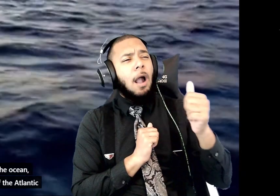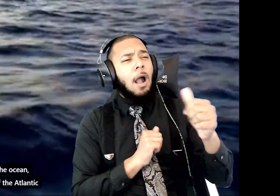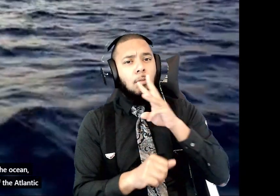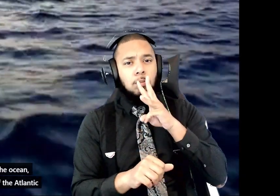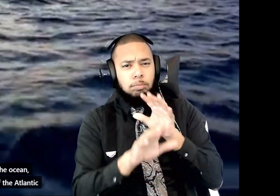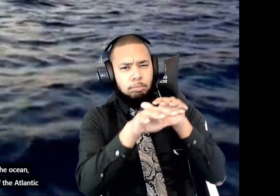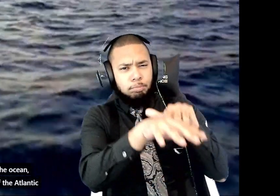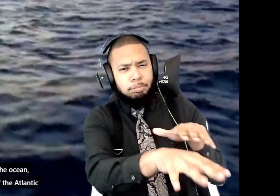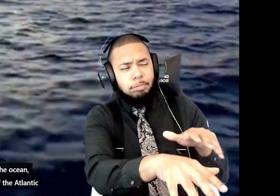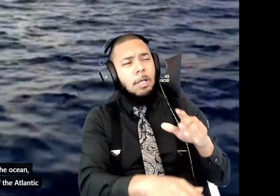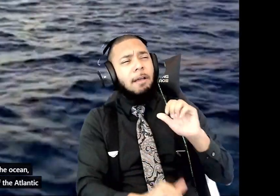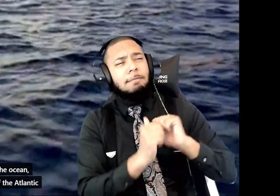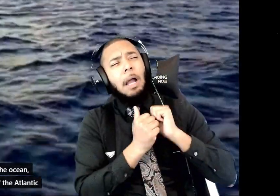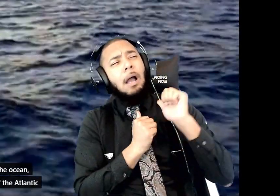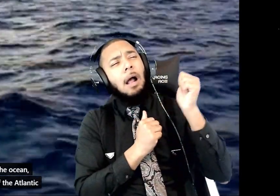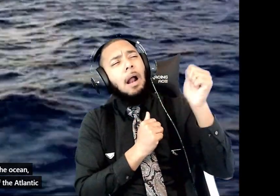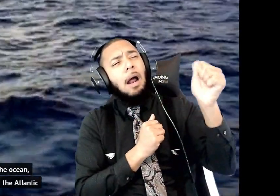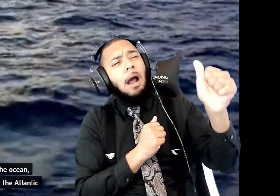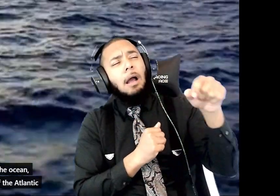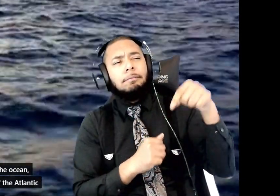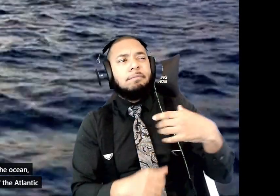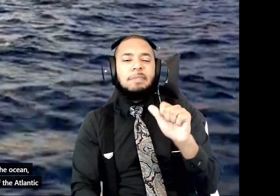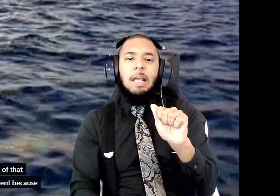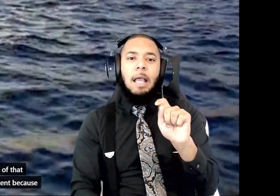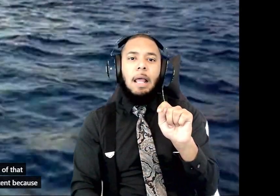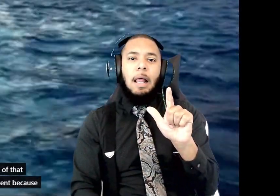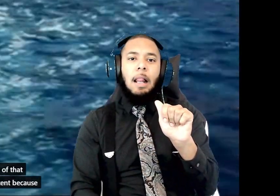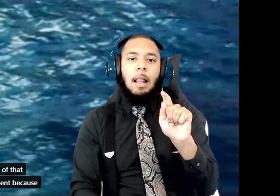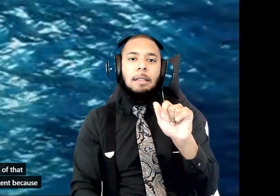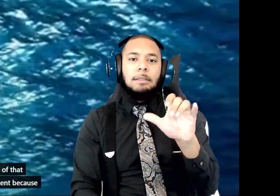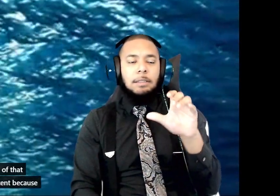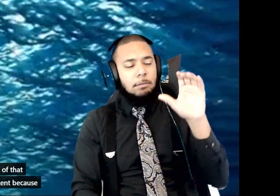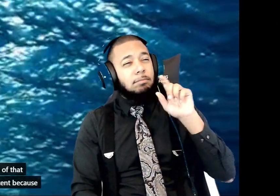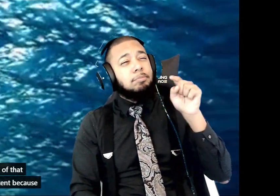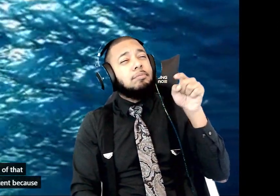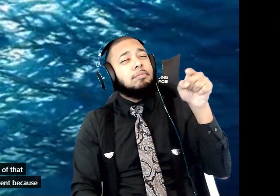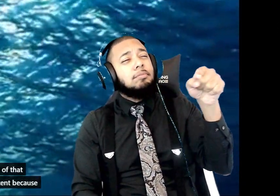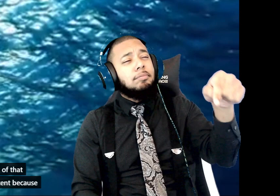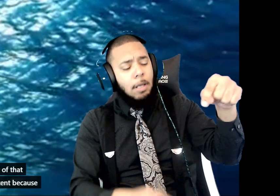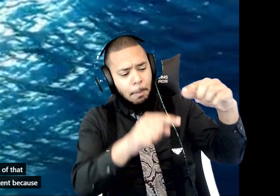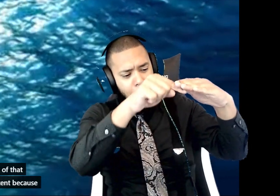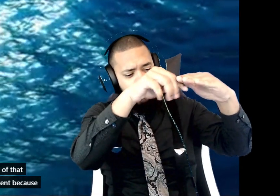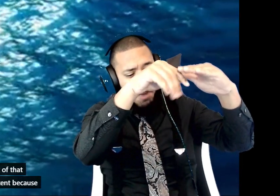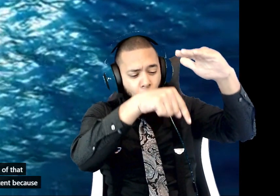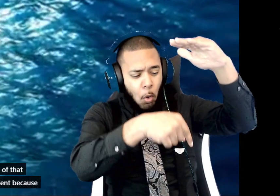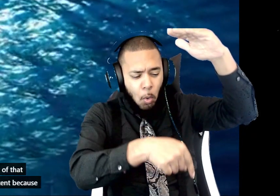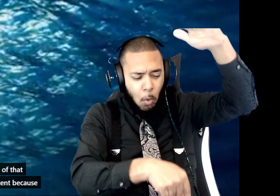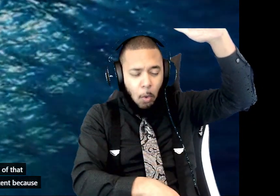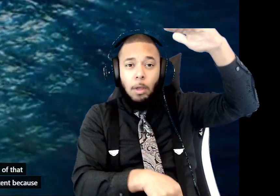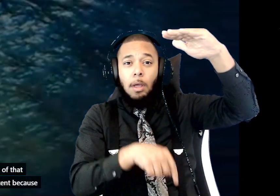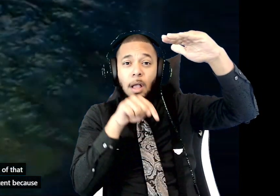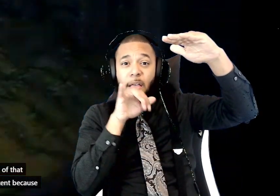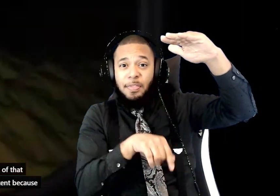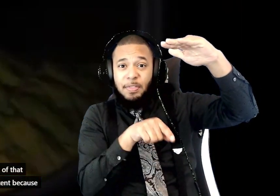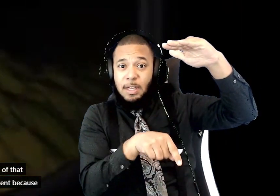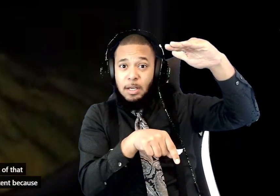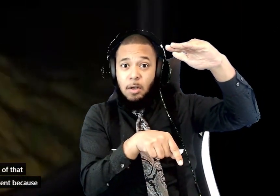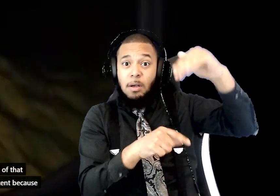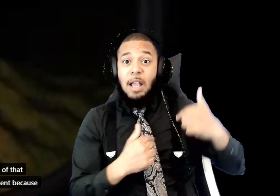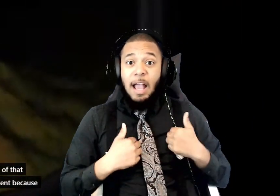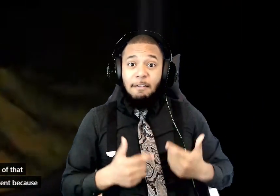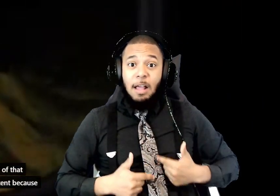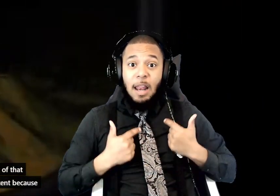ocean, okay, we go to the middle of the Atlantic Ocean, and the deepest part of that ocean, life